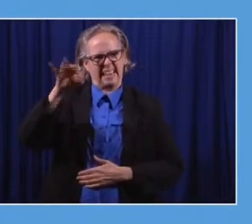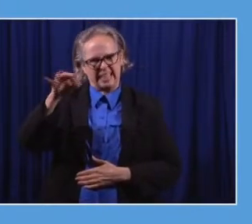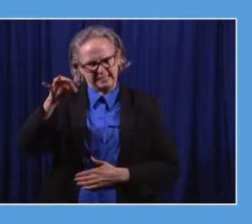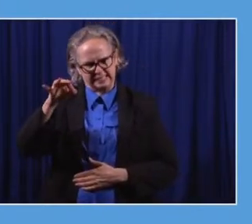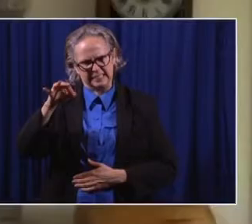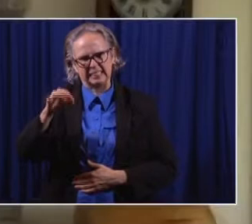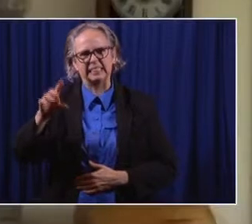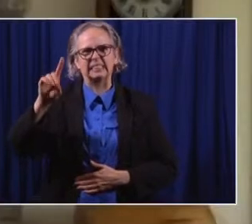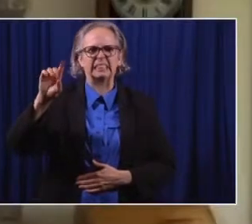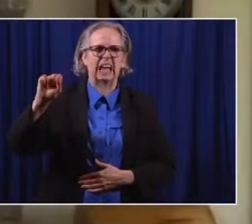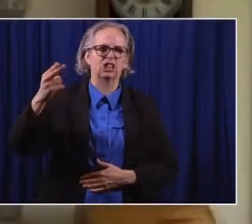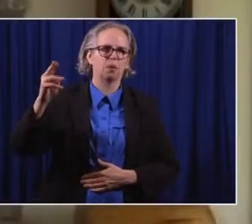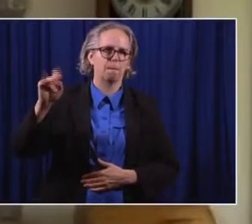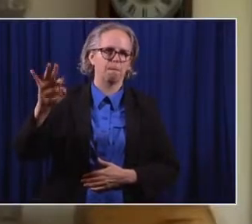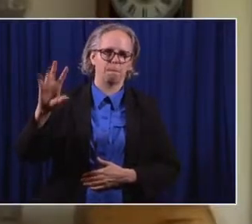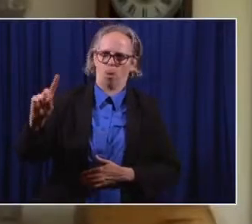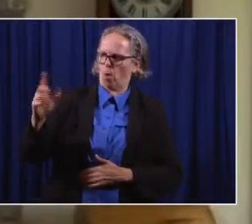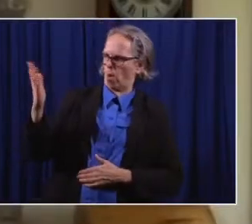coronavirus.ohio.gov.